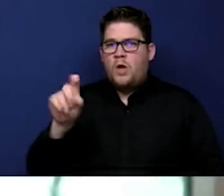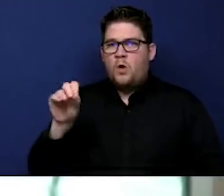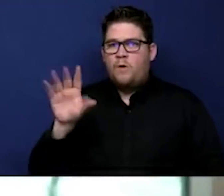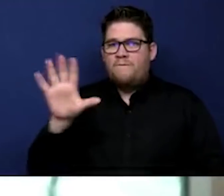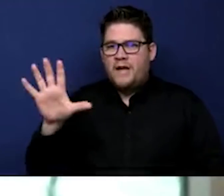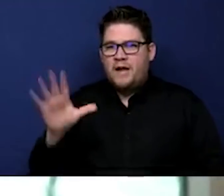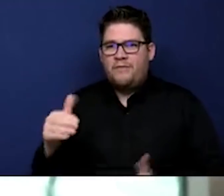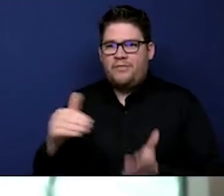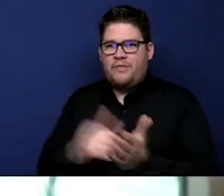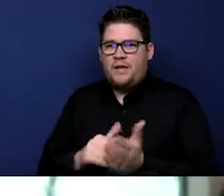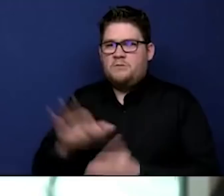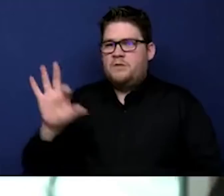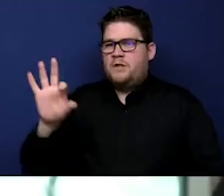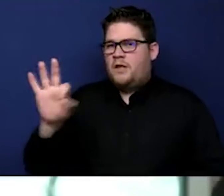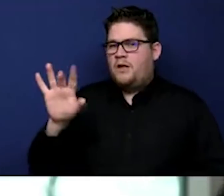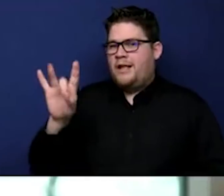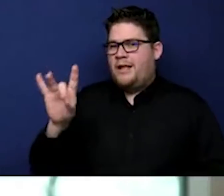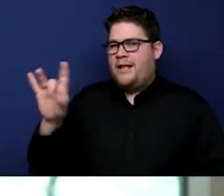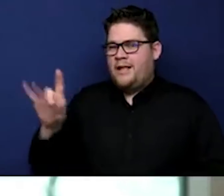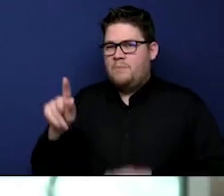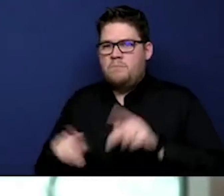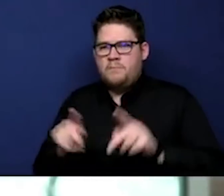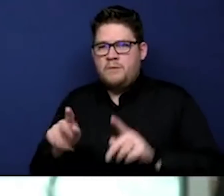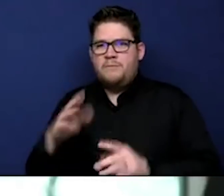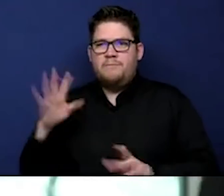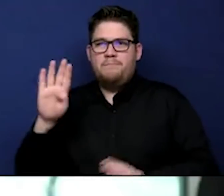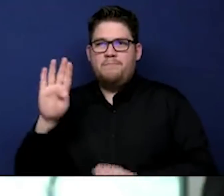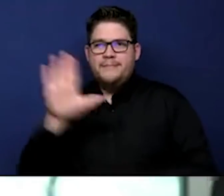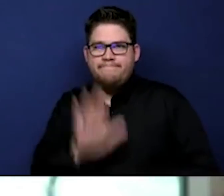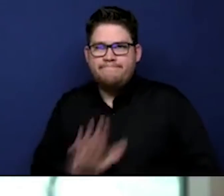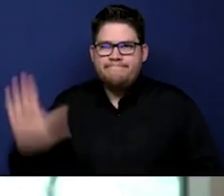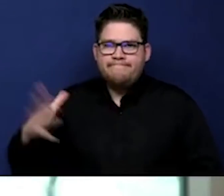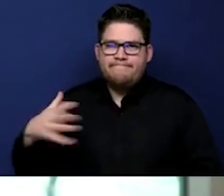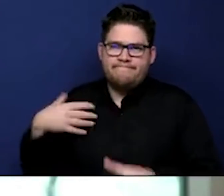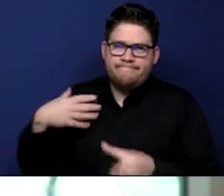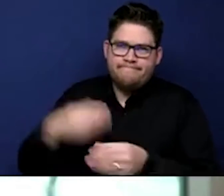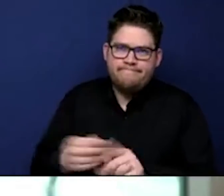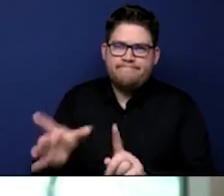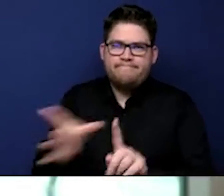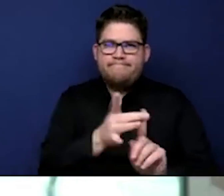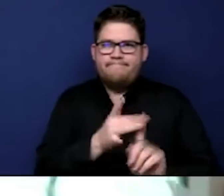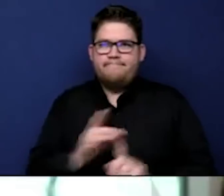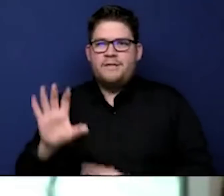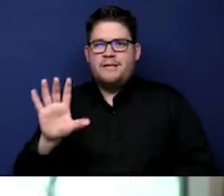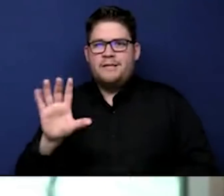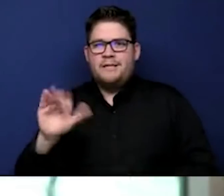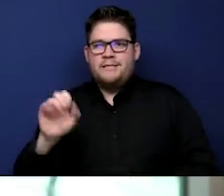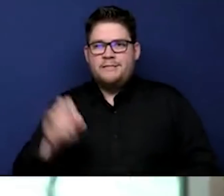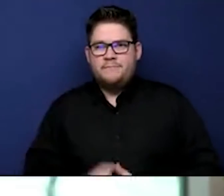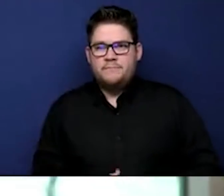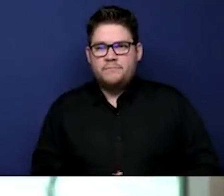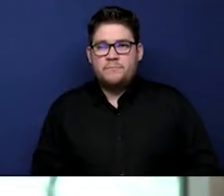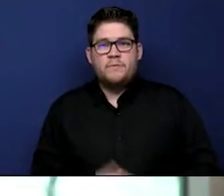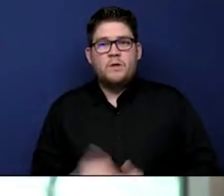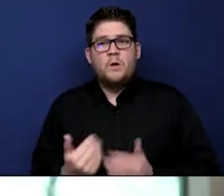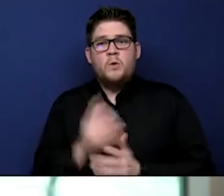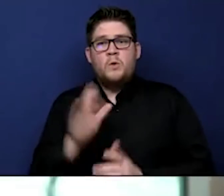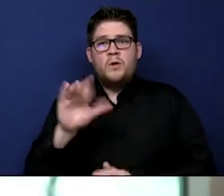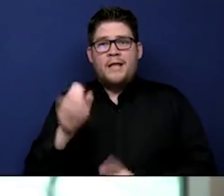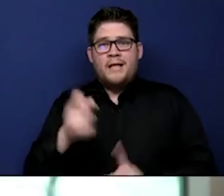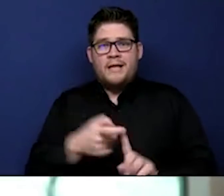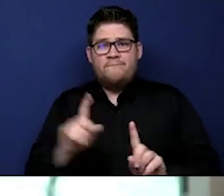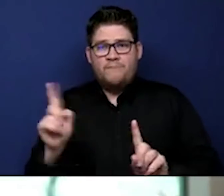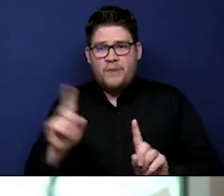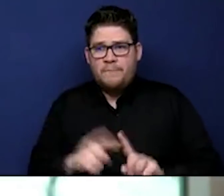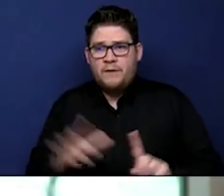105,988 people in British Columbia who've been diagnosed with COVID-19. Of the new cases, 352 were people in the Vancouver